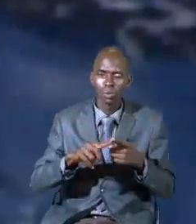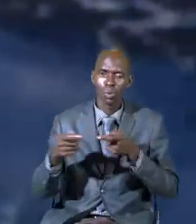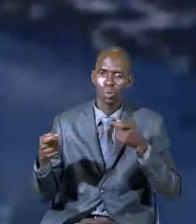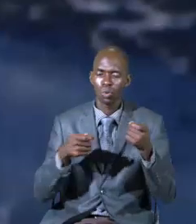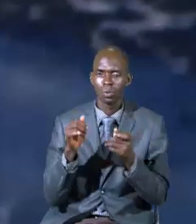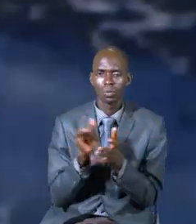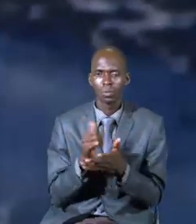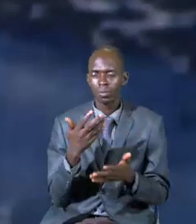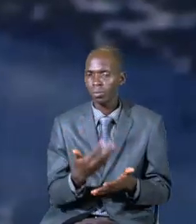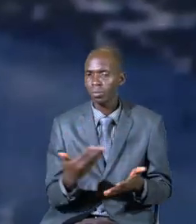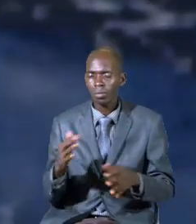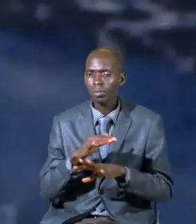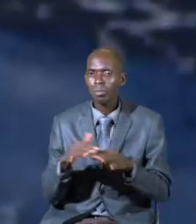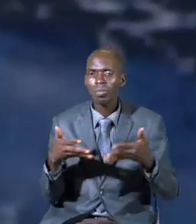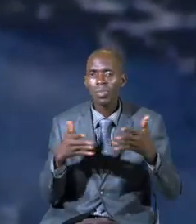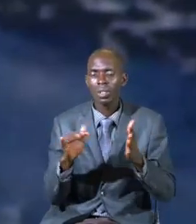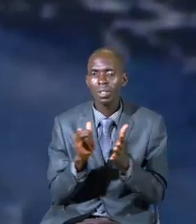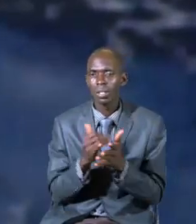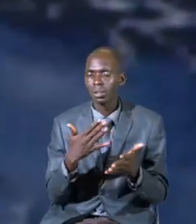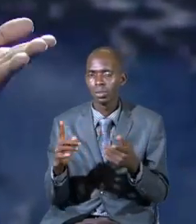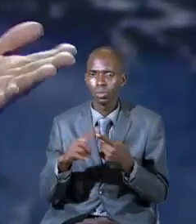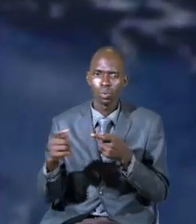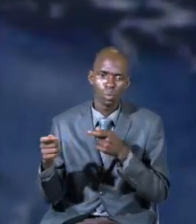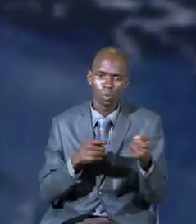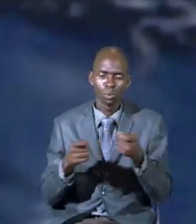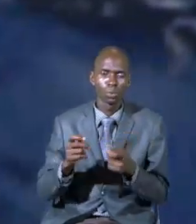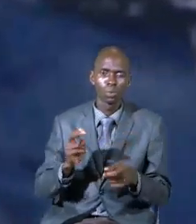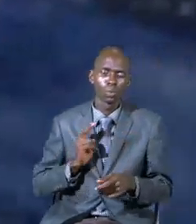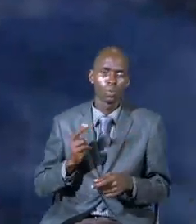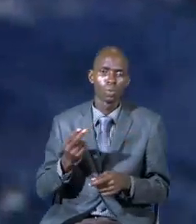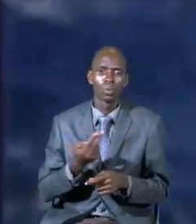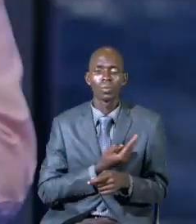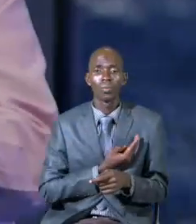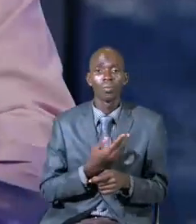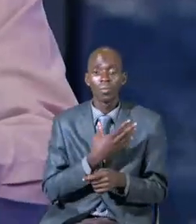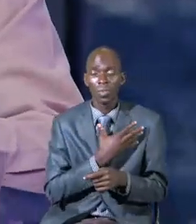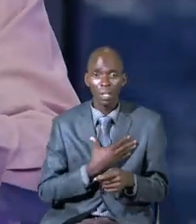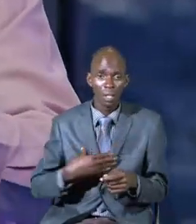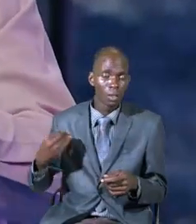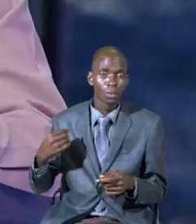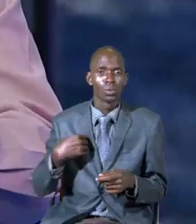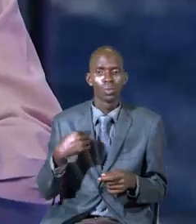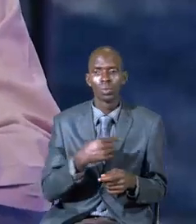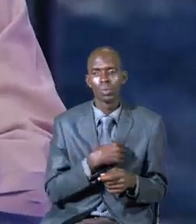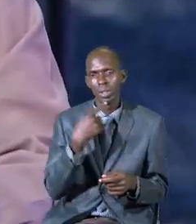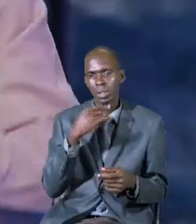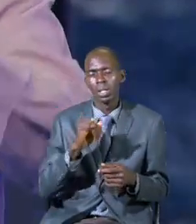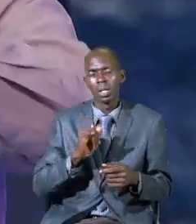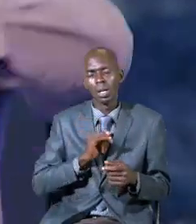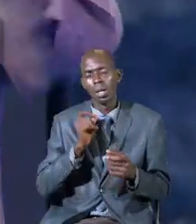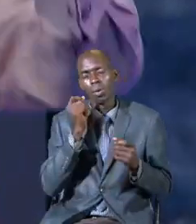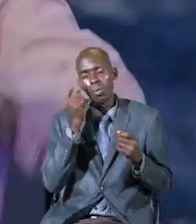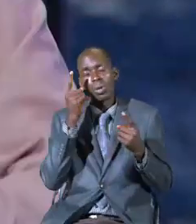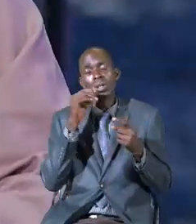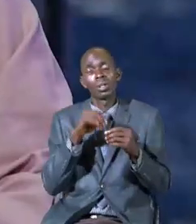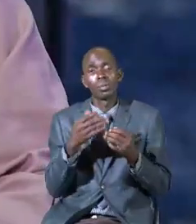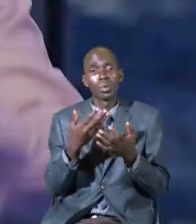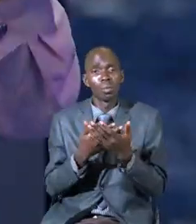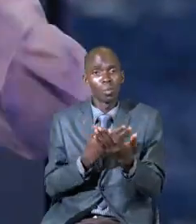don't allow that thing to control us. If we control it and we say, I wake up in the morning, number one,